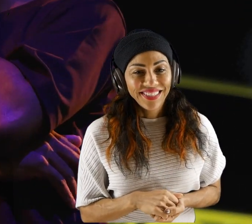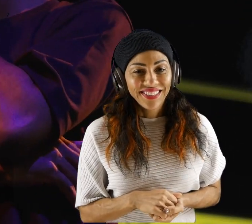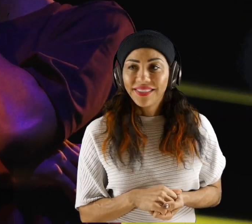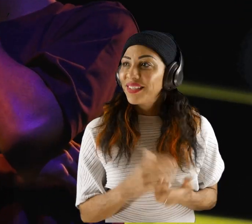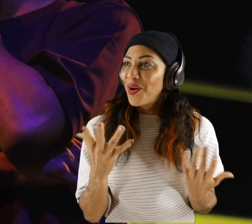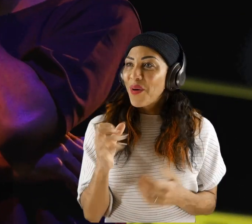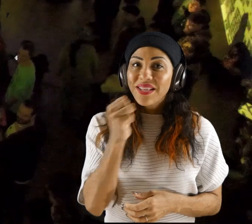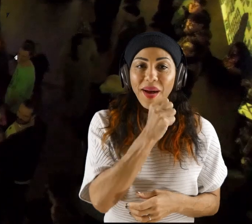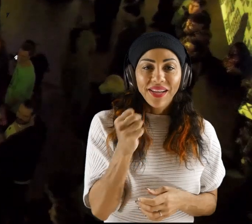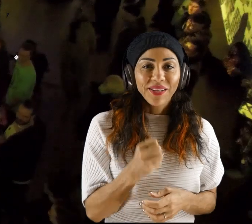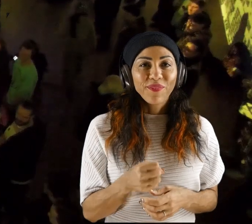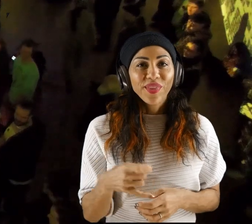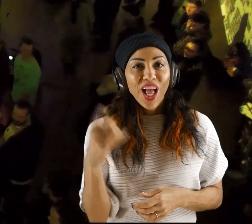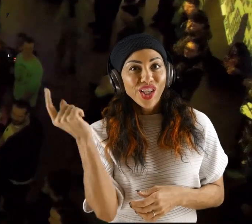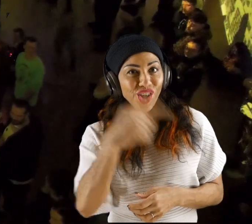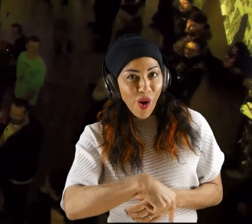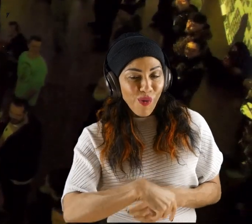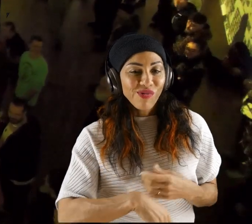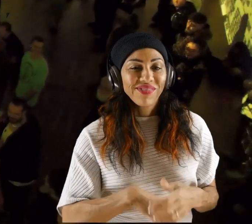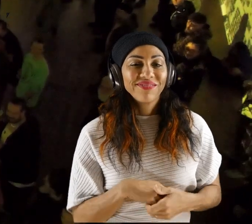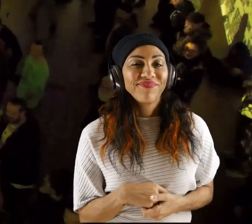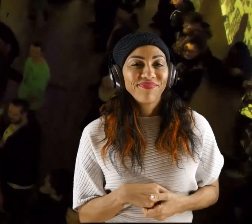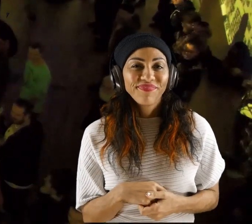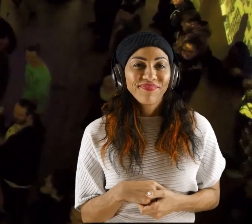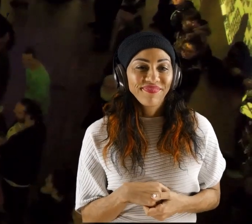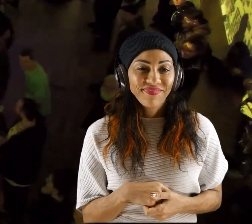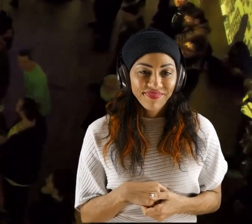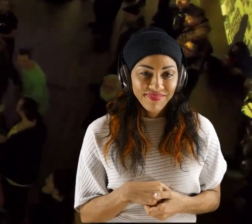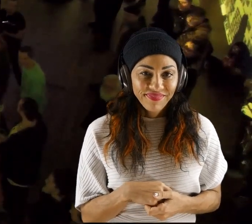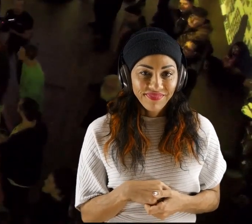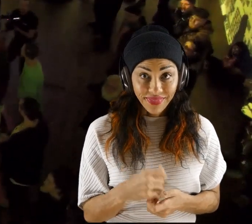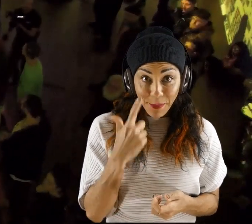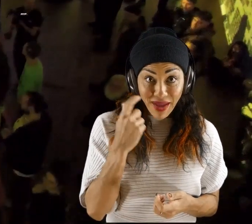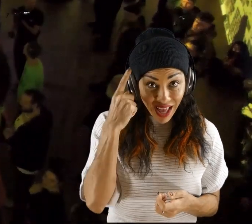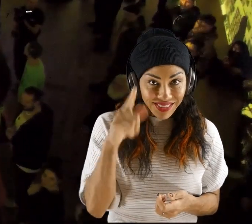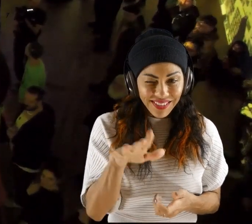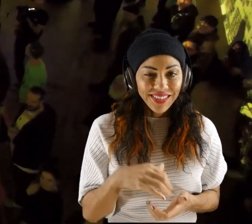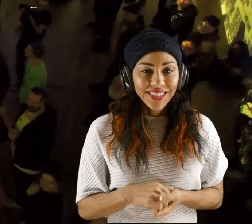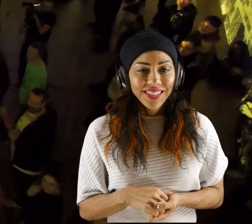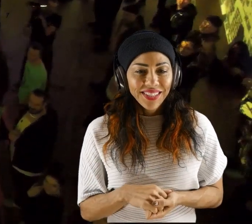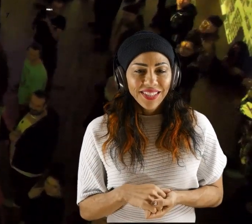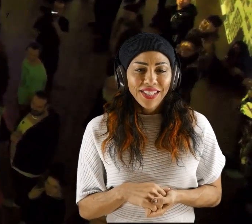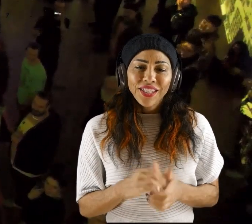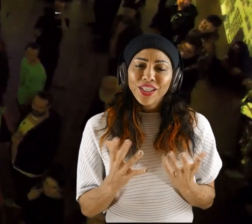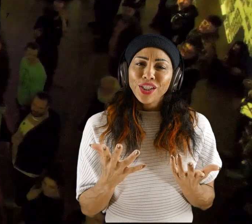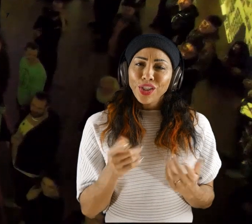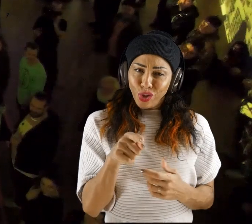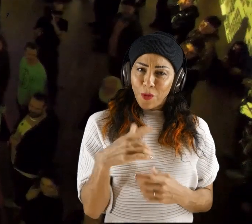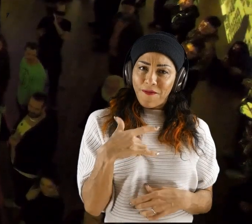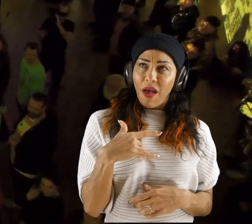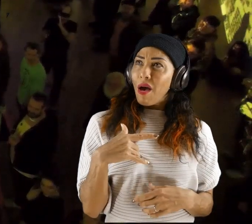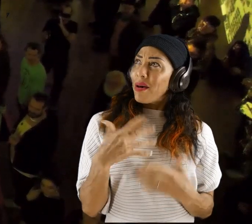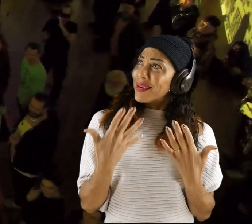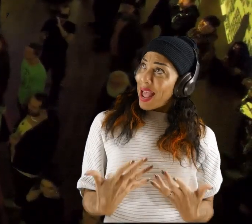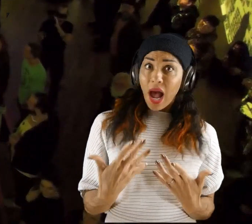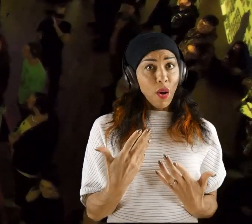Where's the mic? Yo. Hey, what's up? Oh, man, Ed, what's going on? Right. Do you feel like an